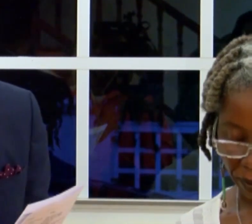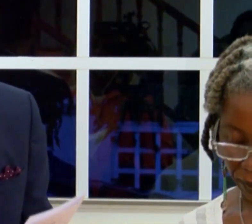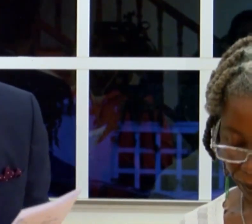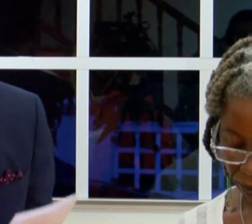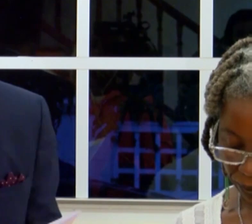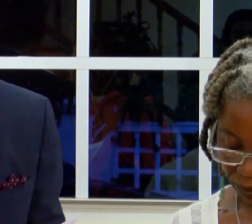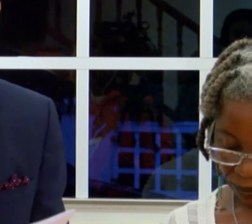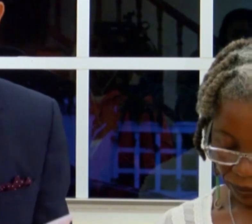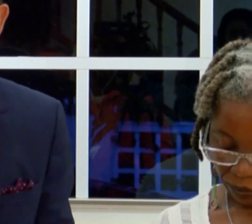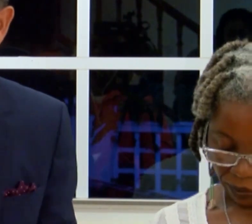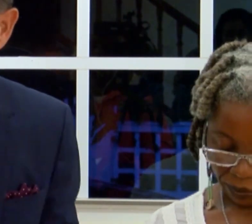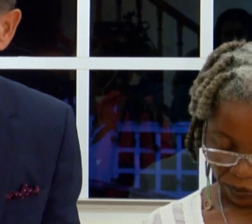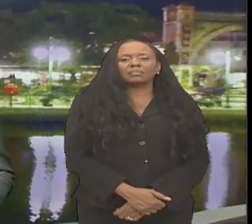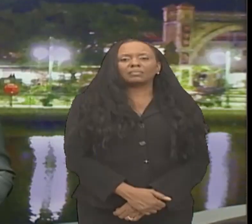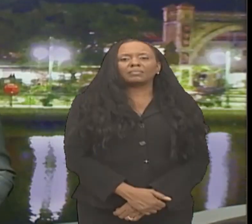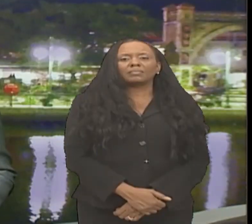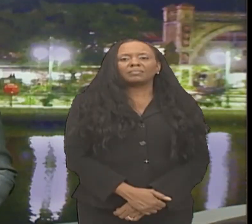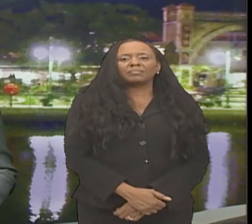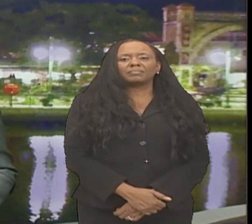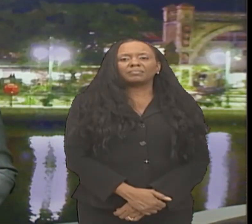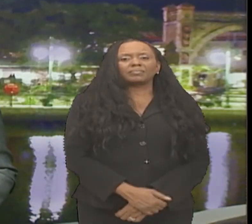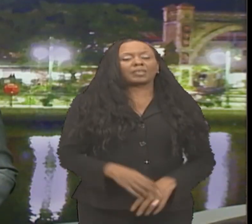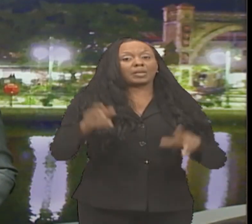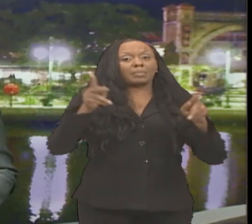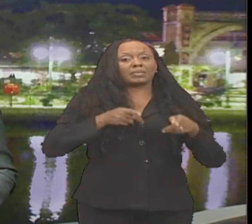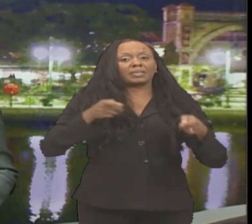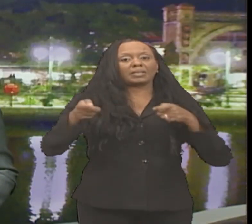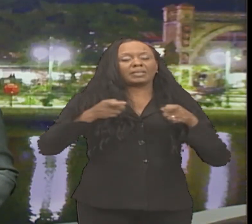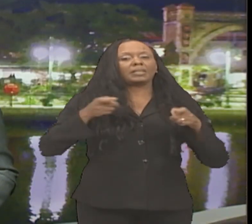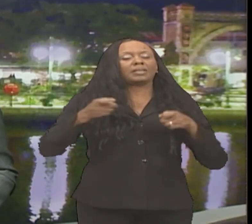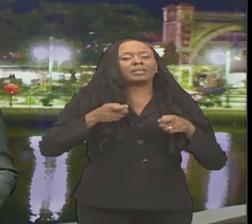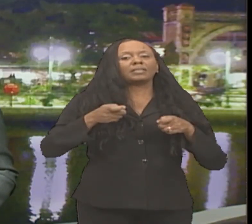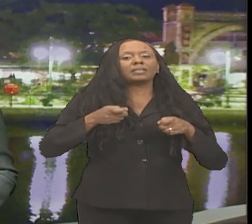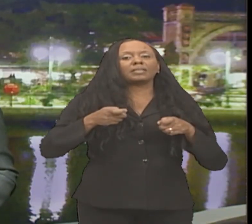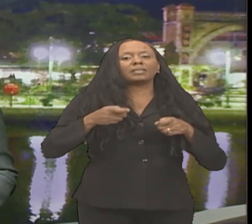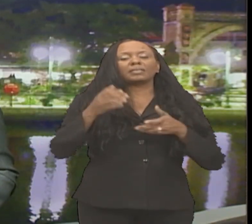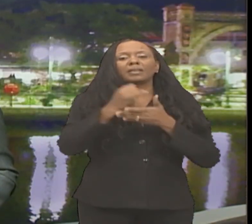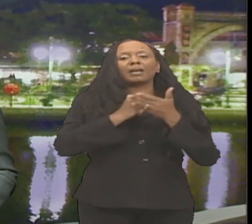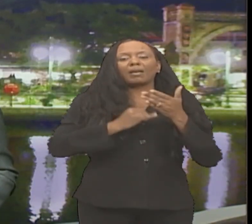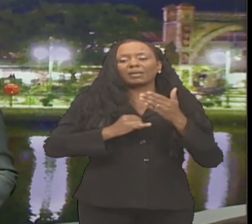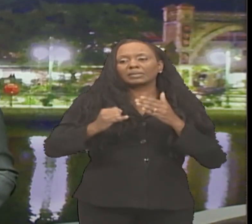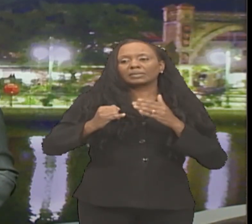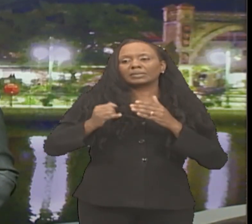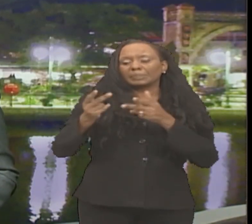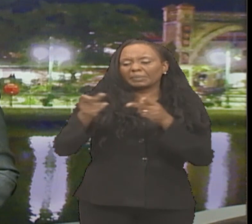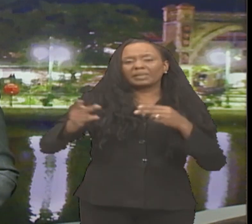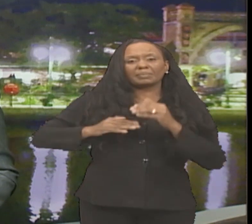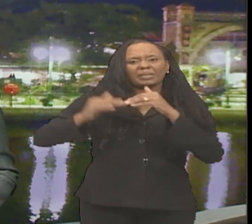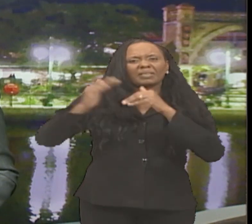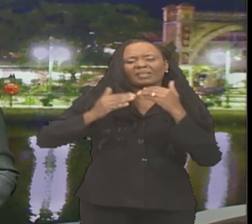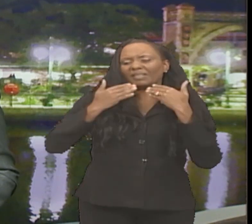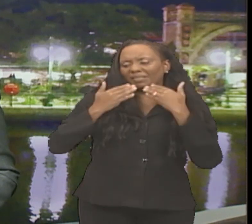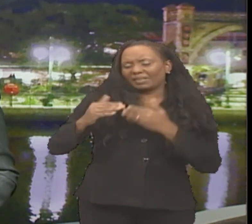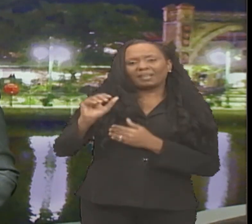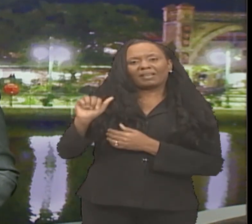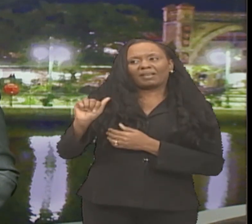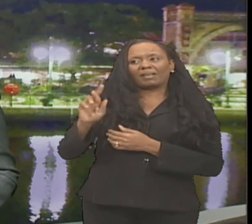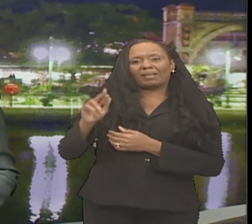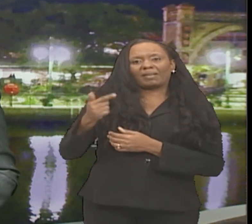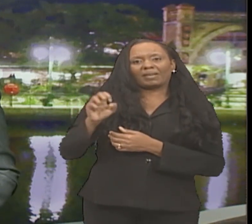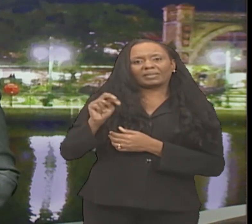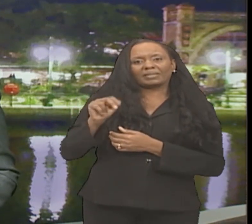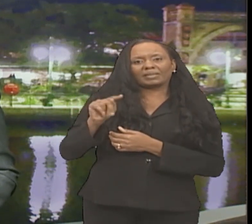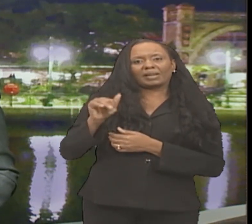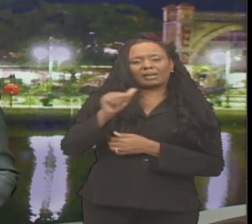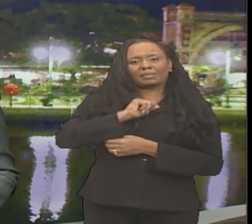they will have a space available. Meanwhile, curator Onika Small thanked the Argentina ambassador for providing an opening for